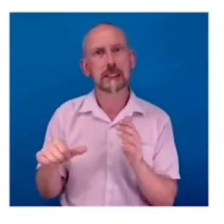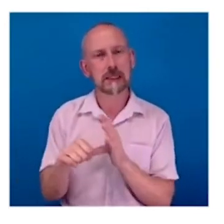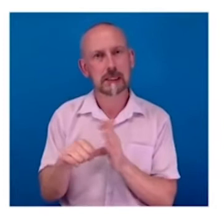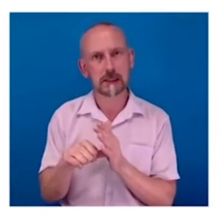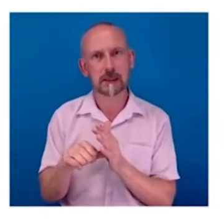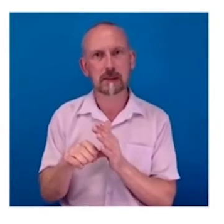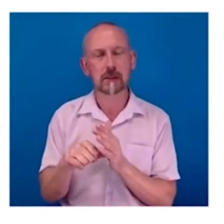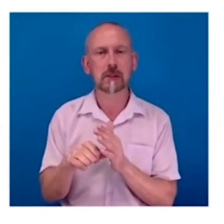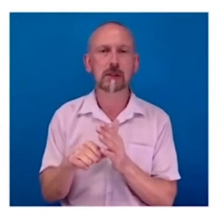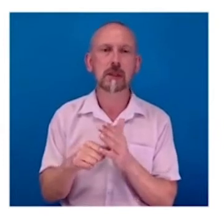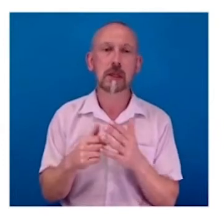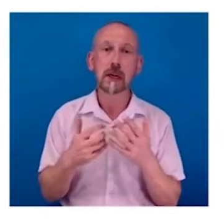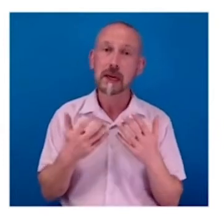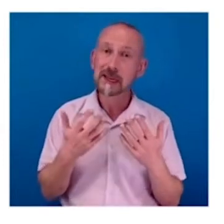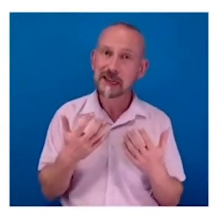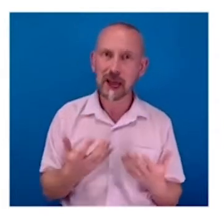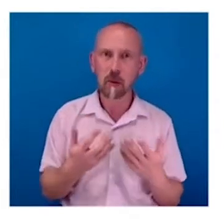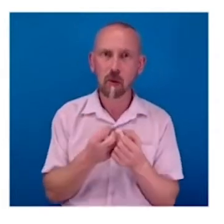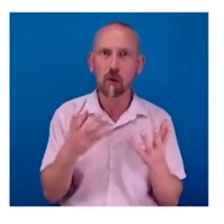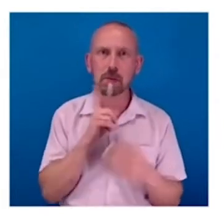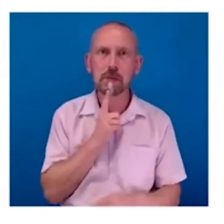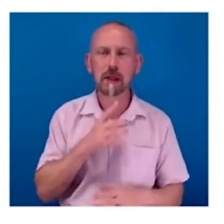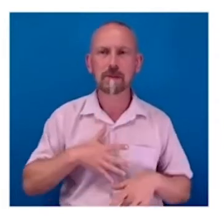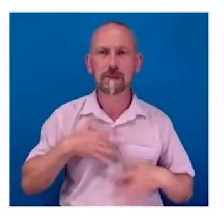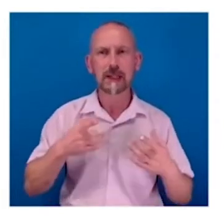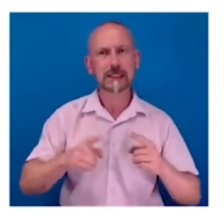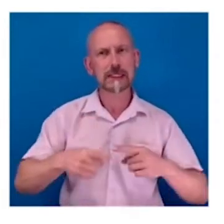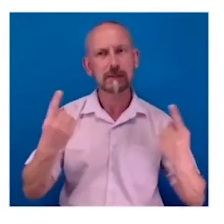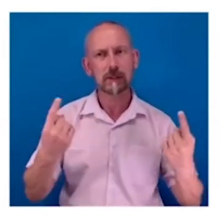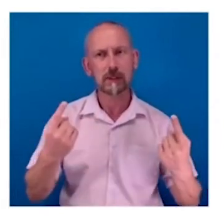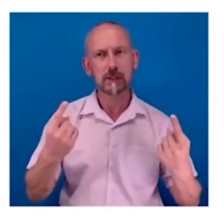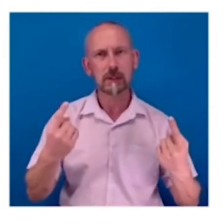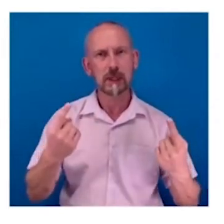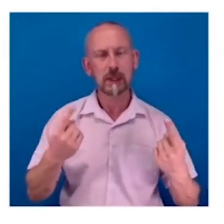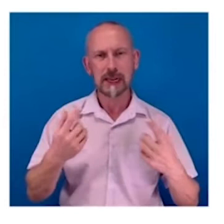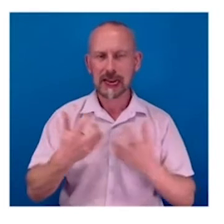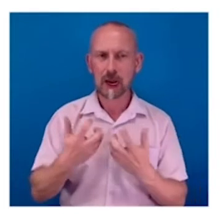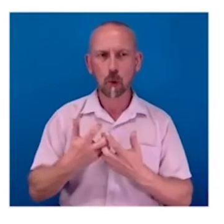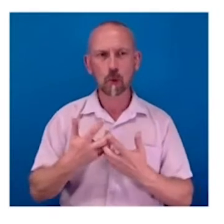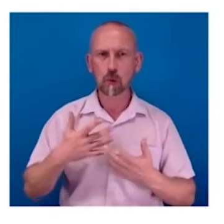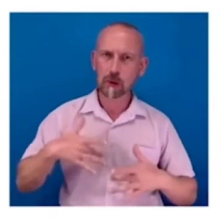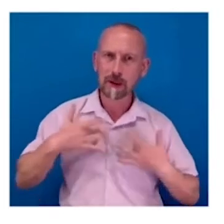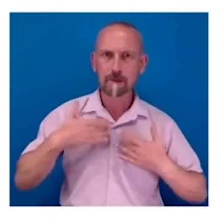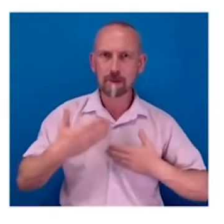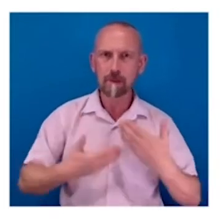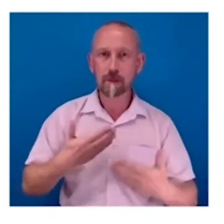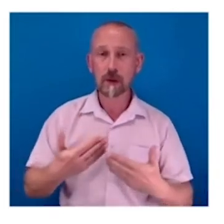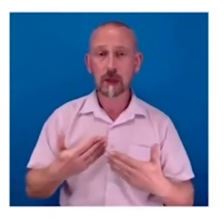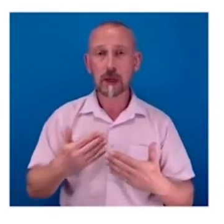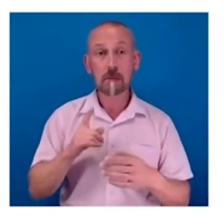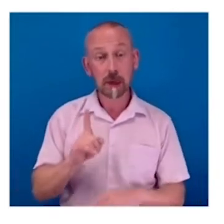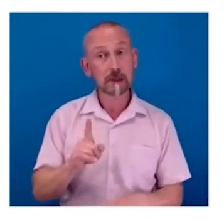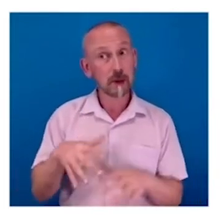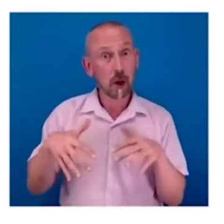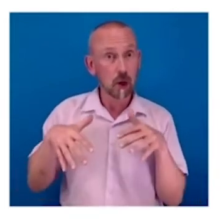of people now feel very differently about how they're living their day-to-day lives. So it's that loneliness piece is also very important.